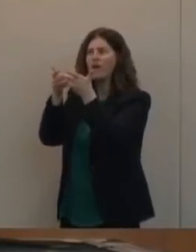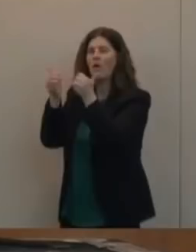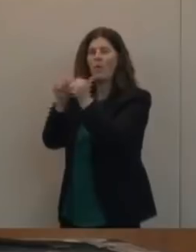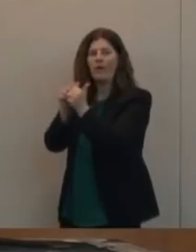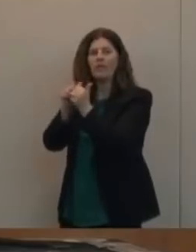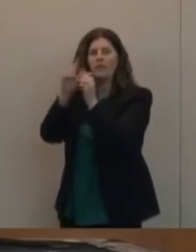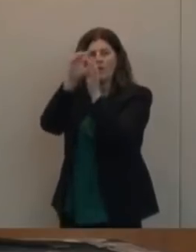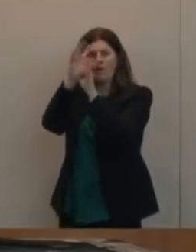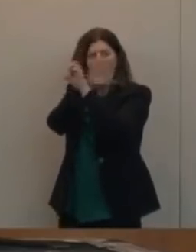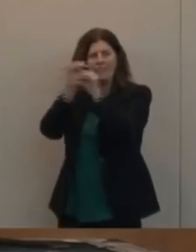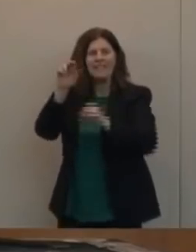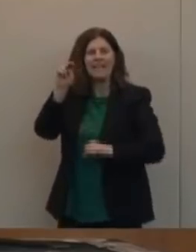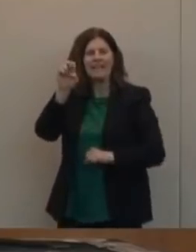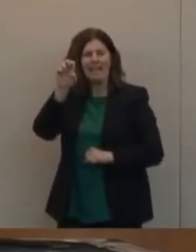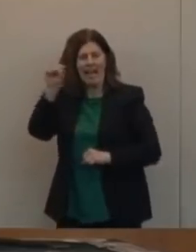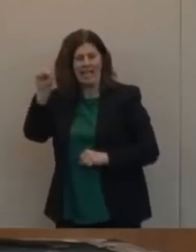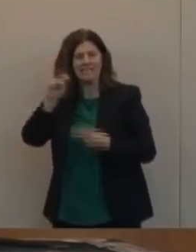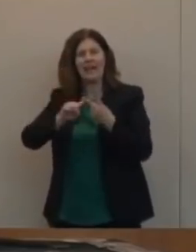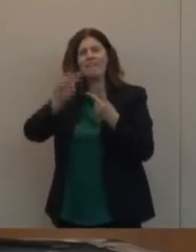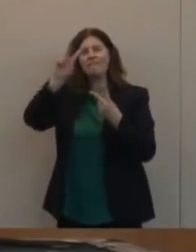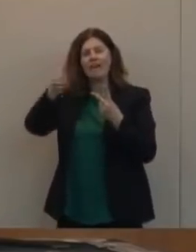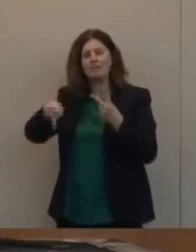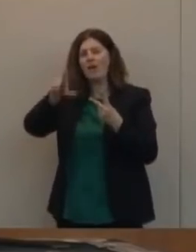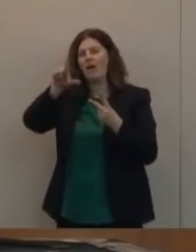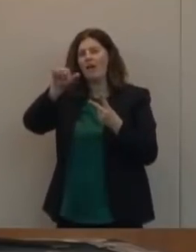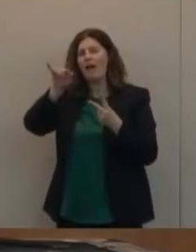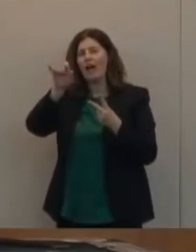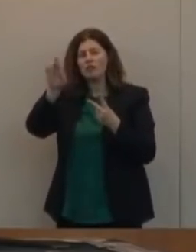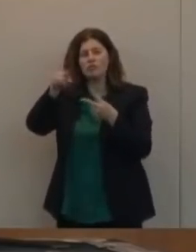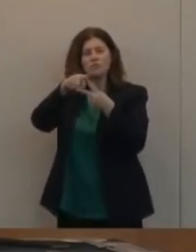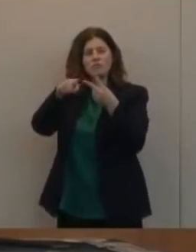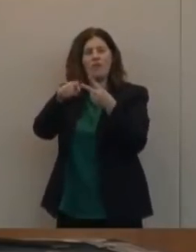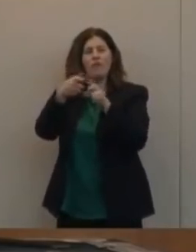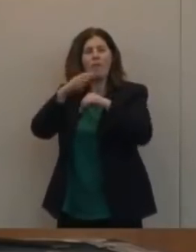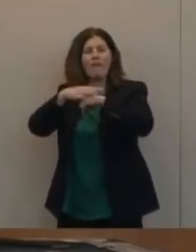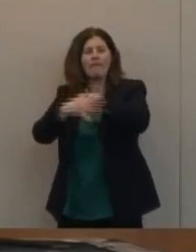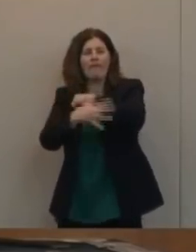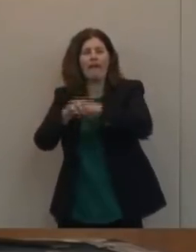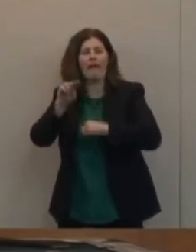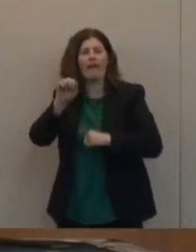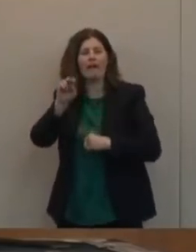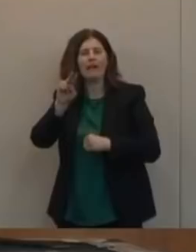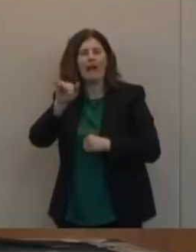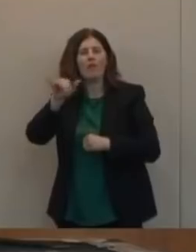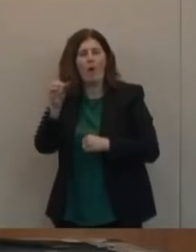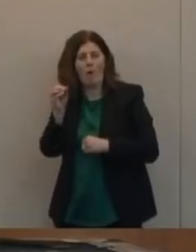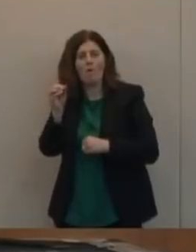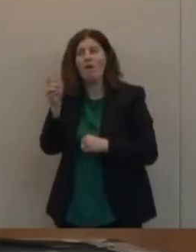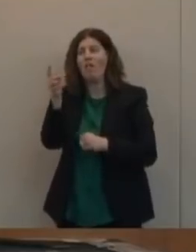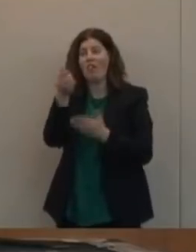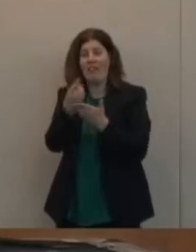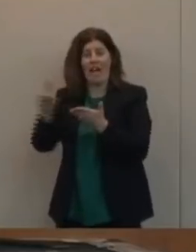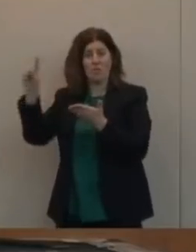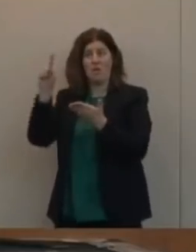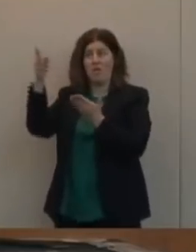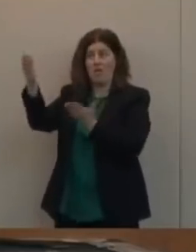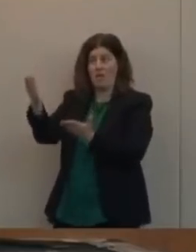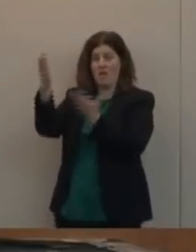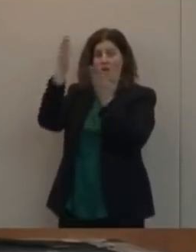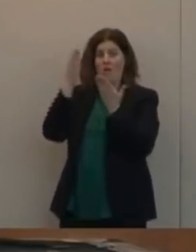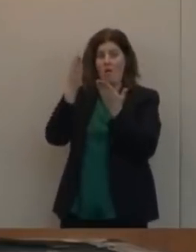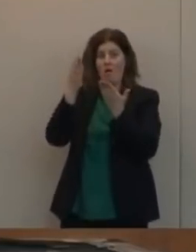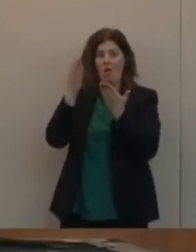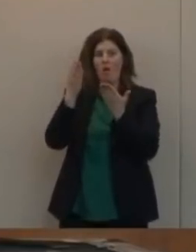with President Nez and Vice President Leiser of the Navajo Nation. More than a week ago, they suggested that we stand up what